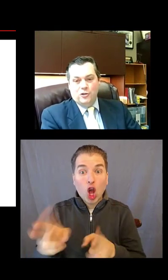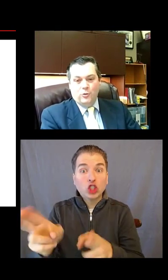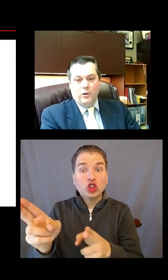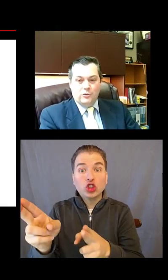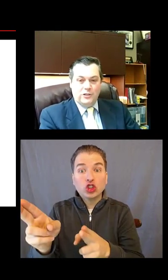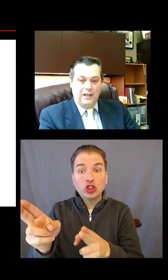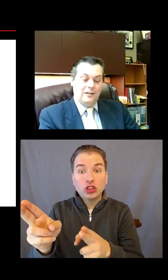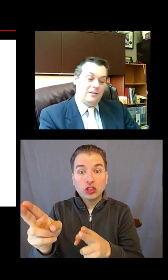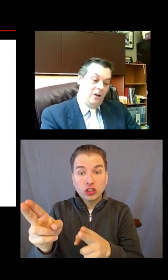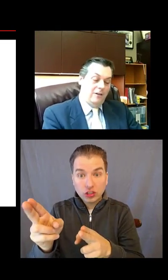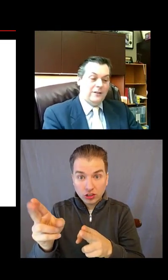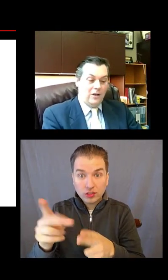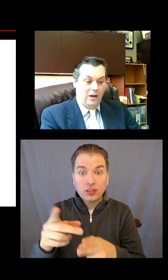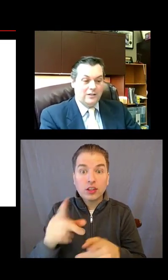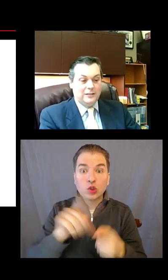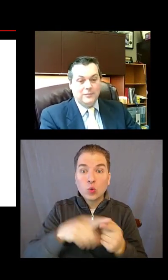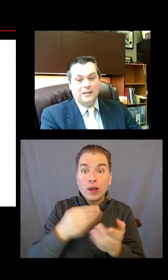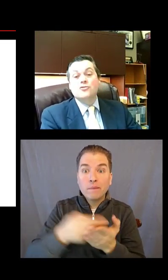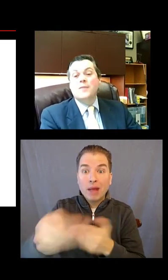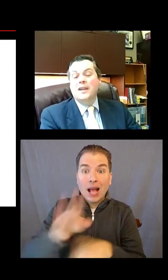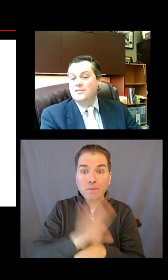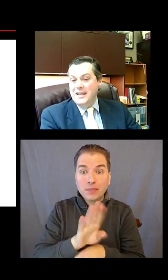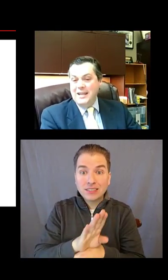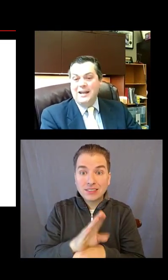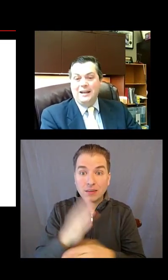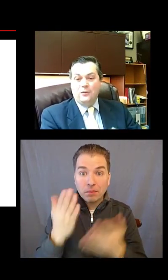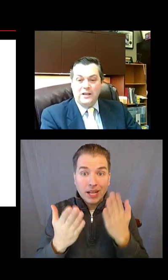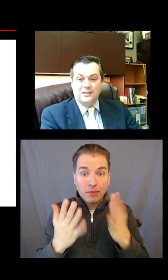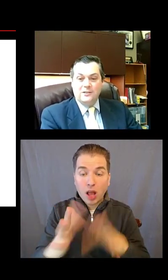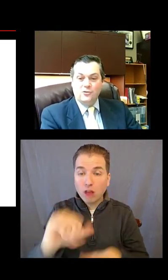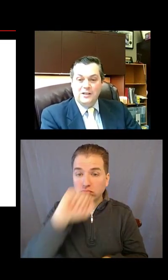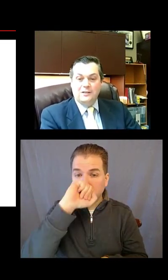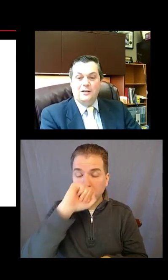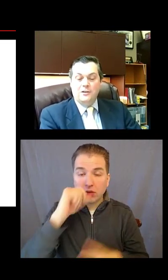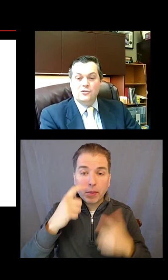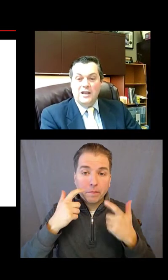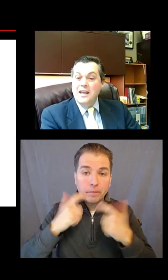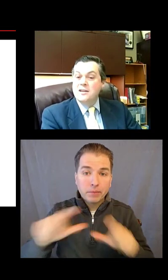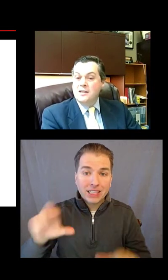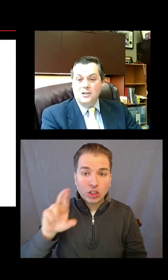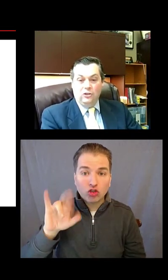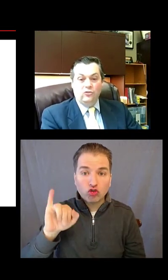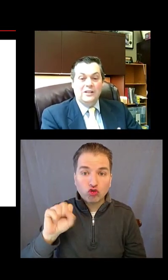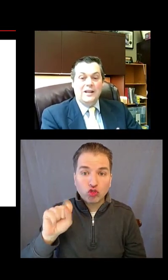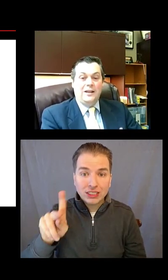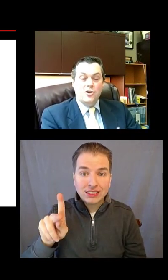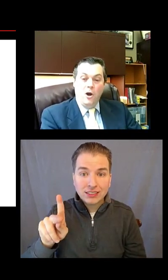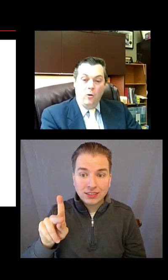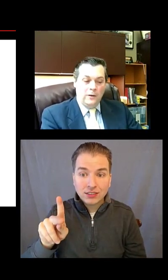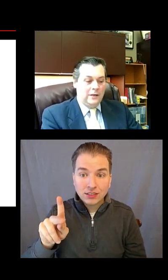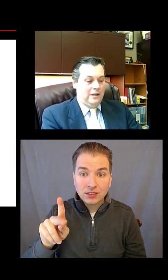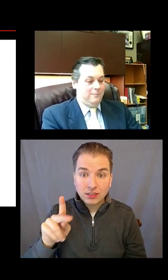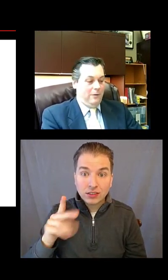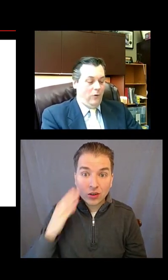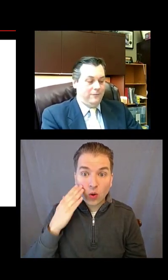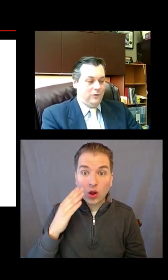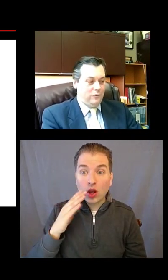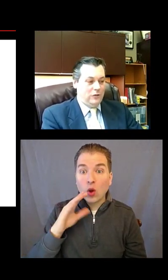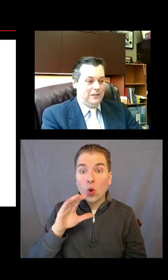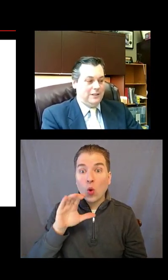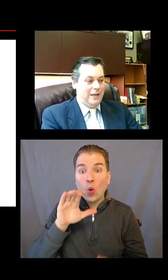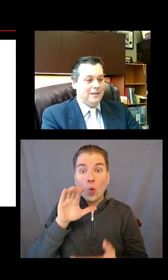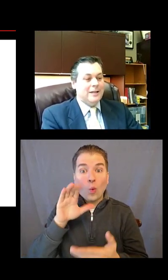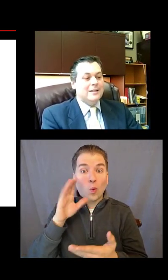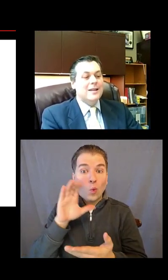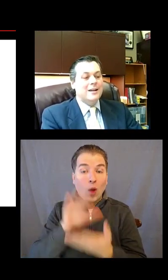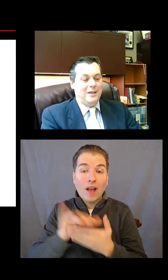making sure you understand, it's often costly because you may have taken on a risk that you didn't understand, you did not know. As my wife would